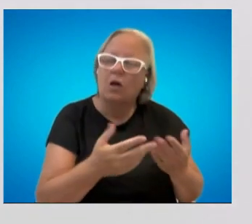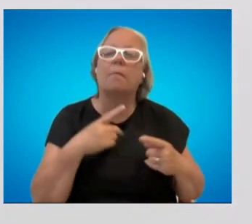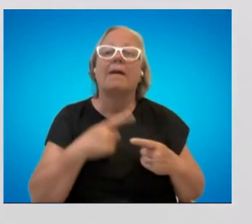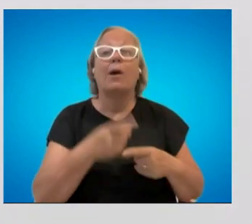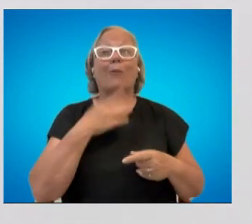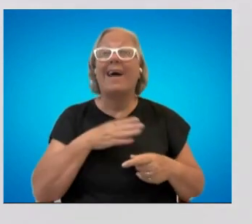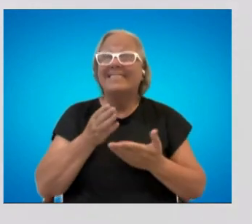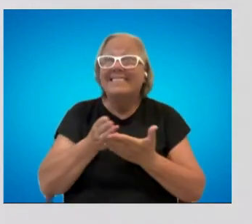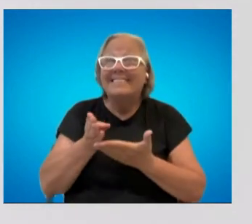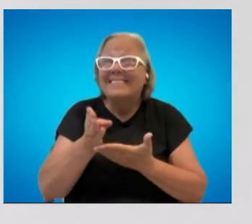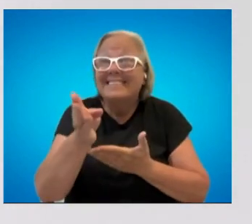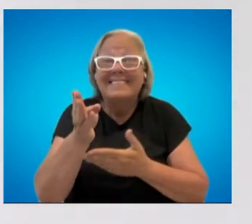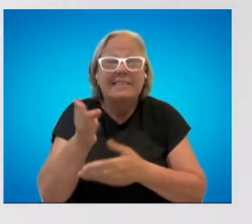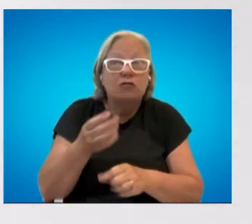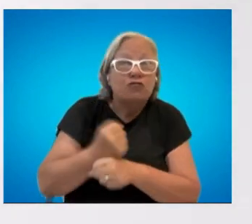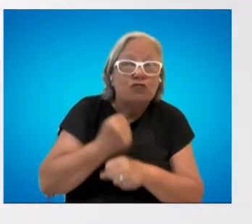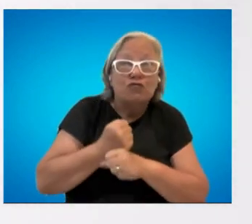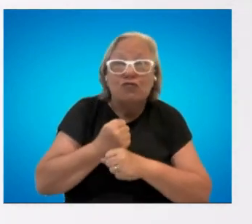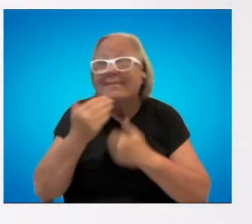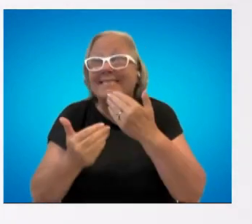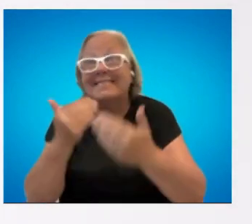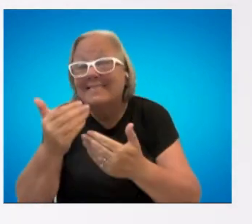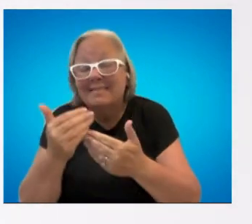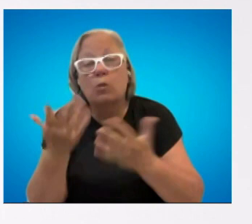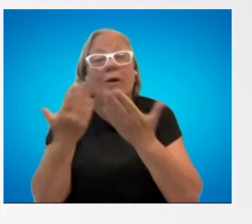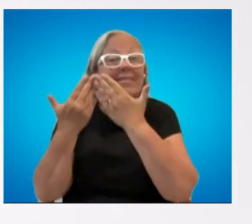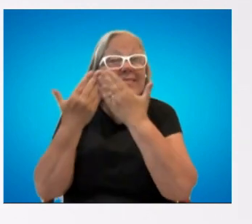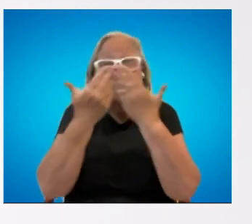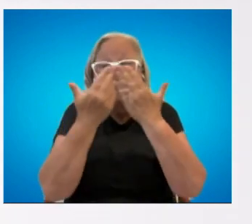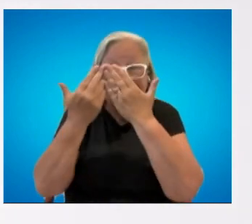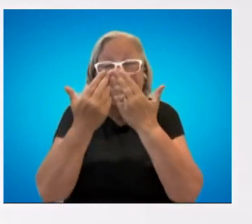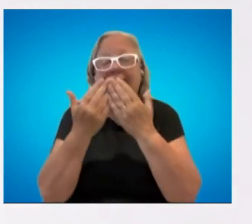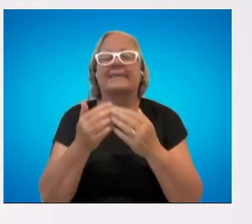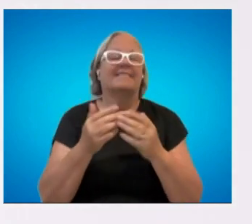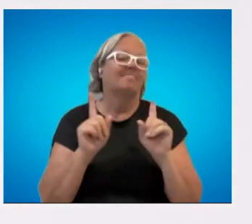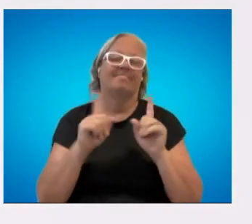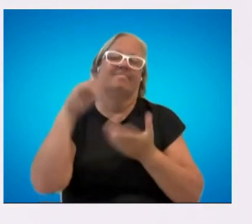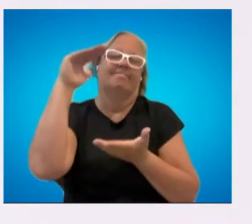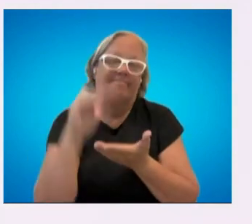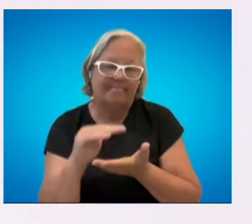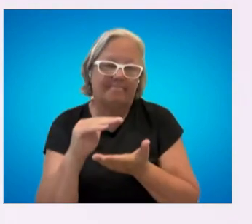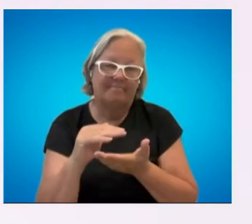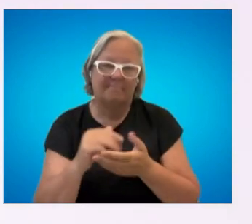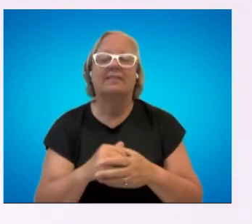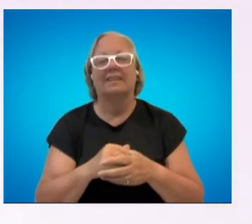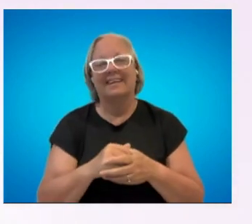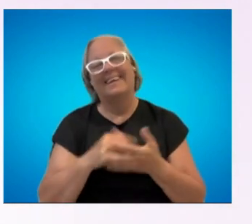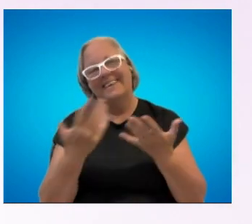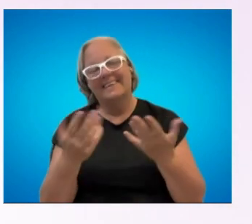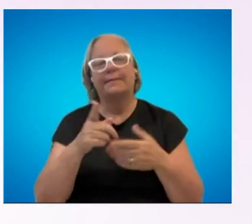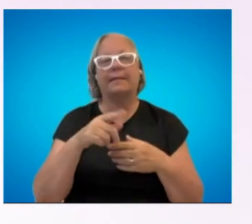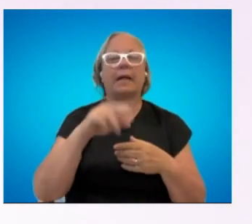this confirms a persisting trend, also gender norms, societal expectations, that it is